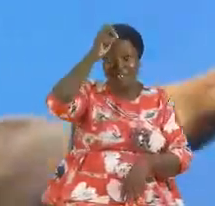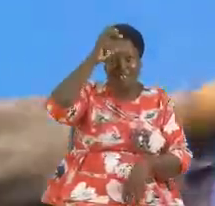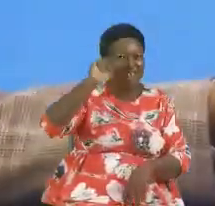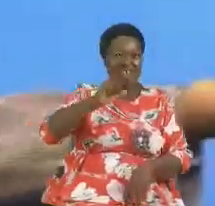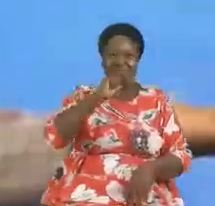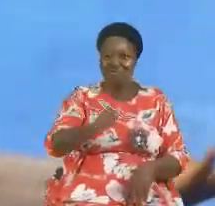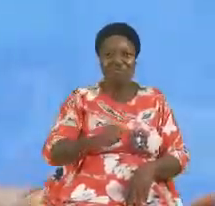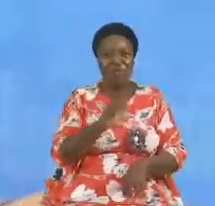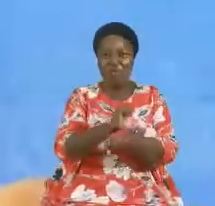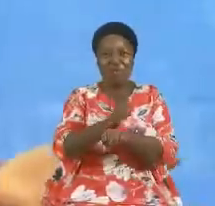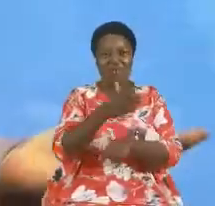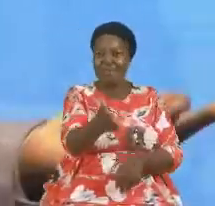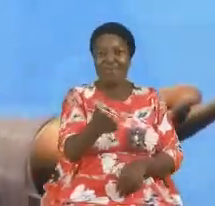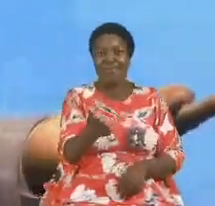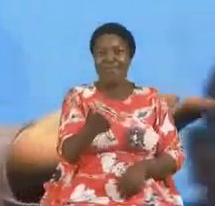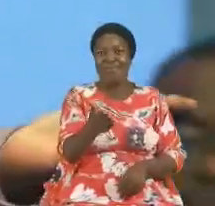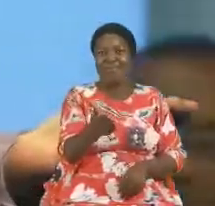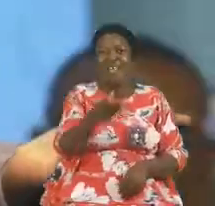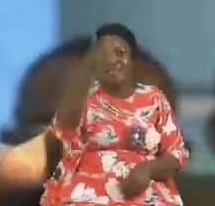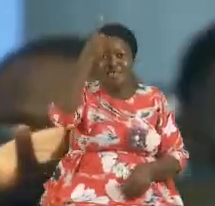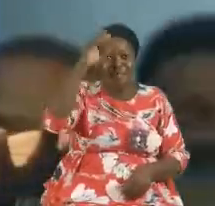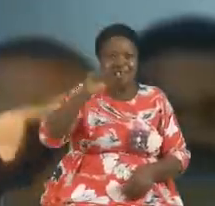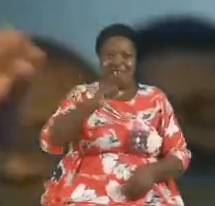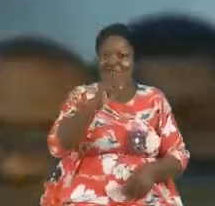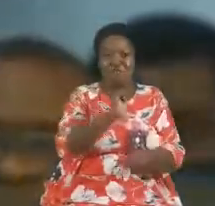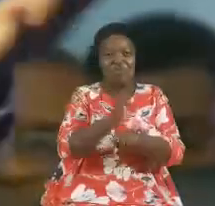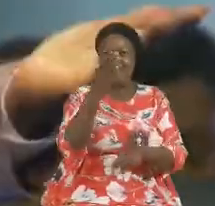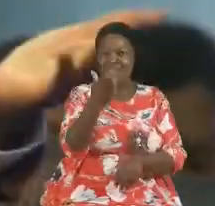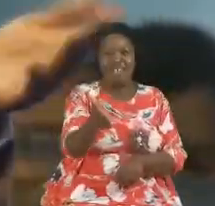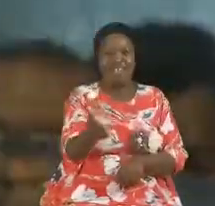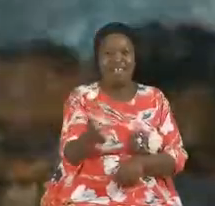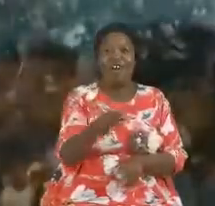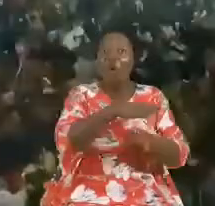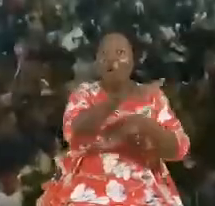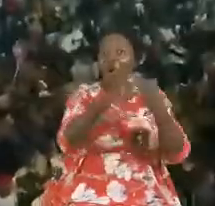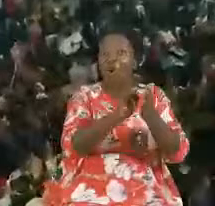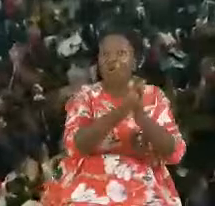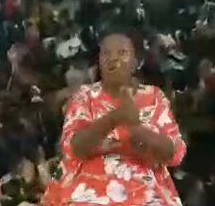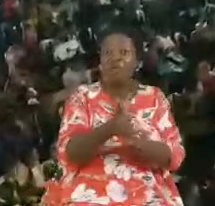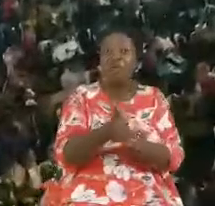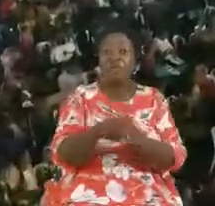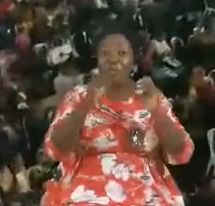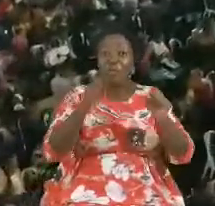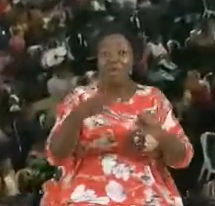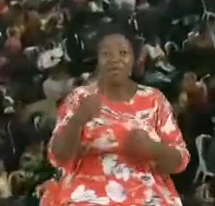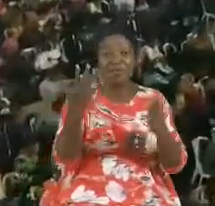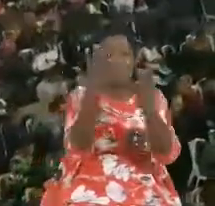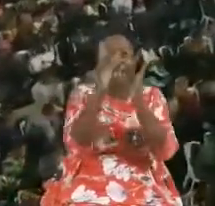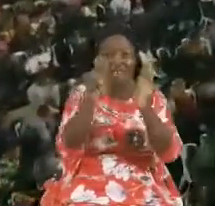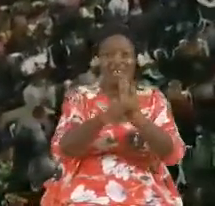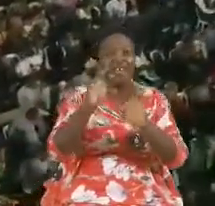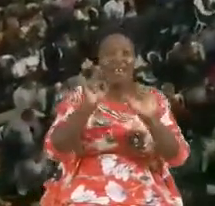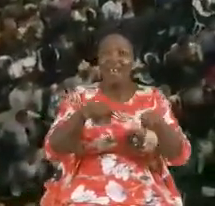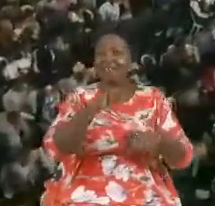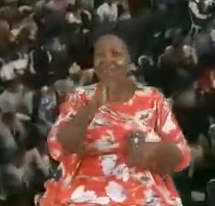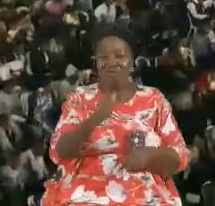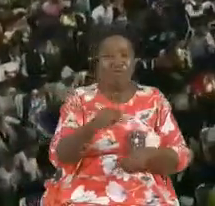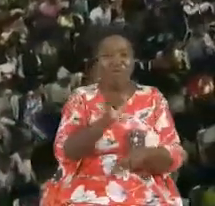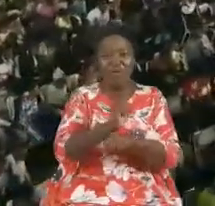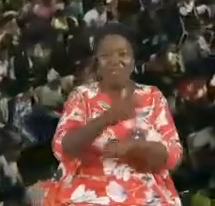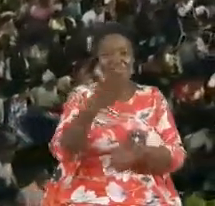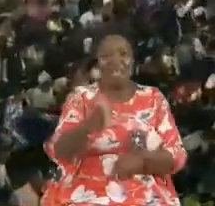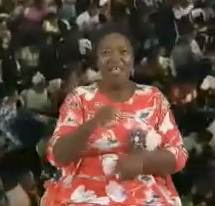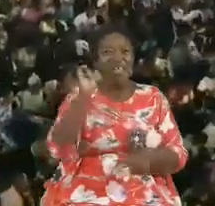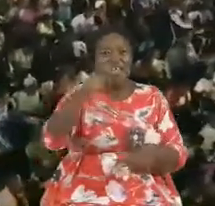In that new kingdom, Satan cannot operate there. Demons cannot operate there. All